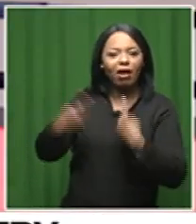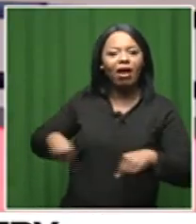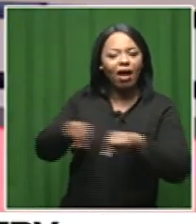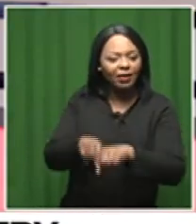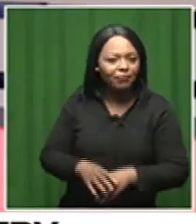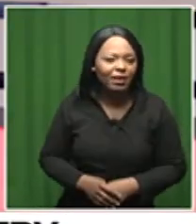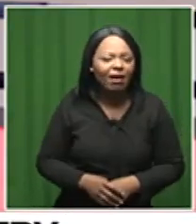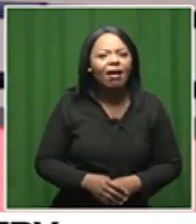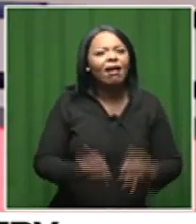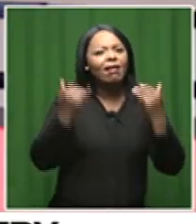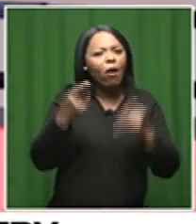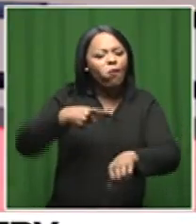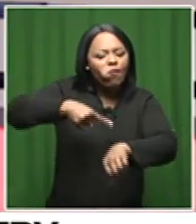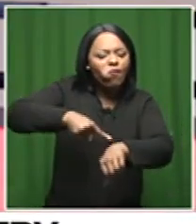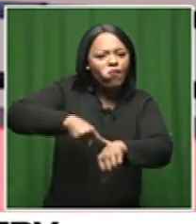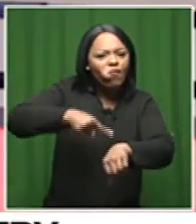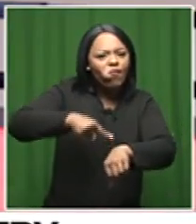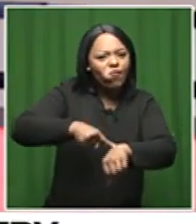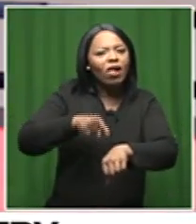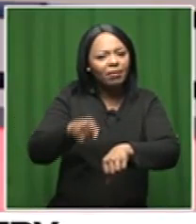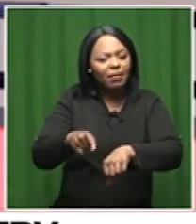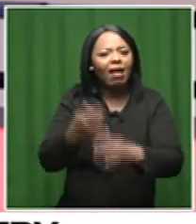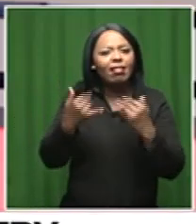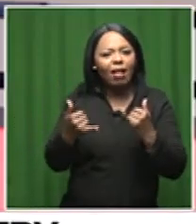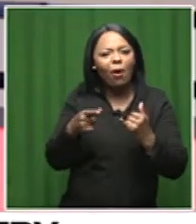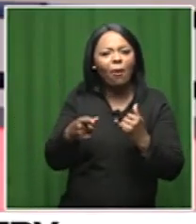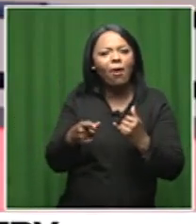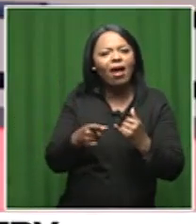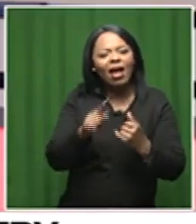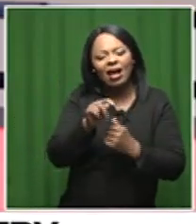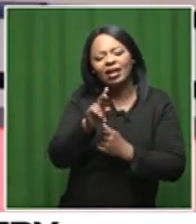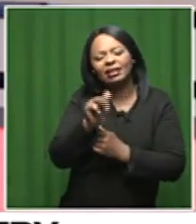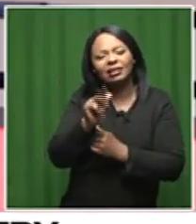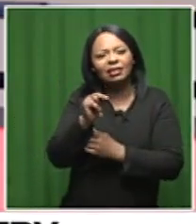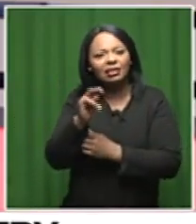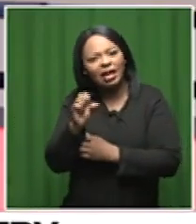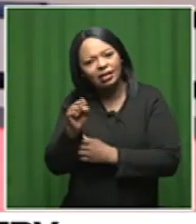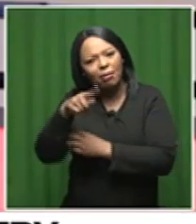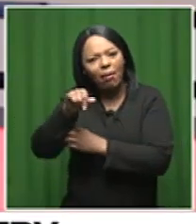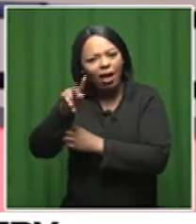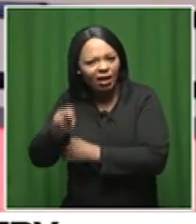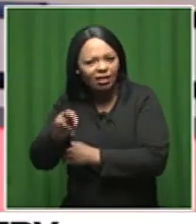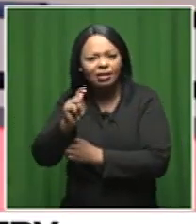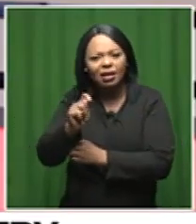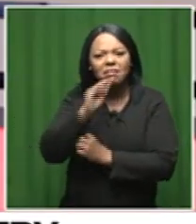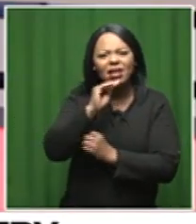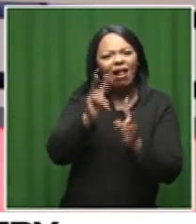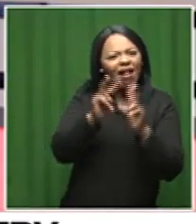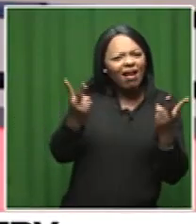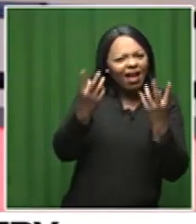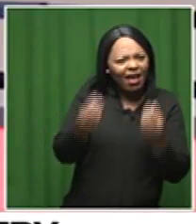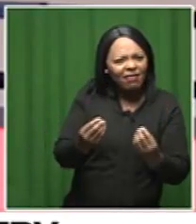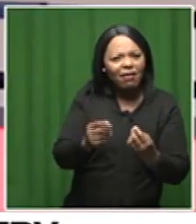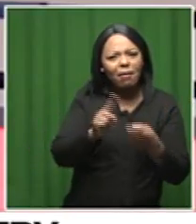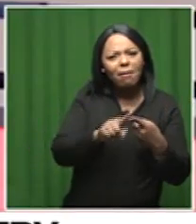marrow transplants and, of course, stem cell transplants sound like two different things. Is there similarity between the two, or are these completely